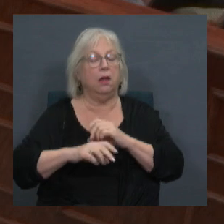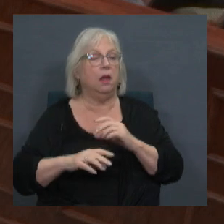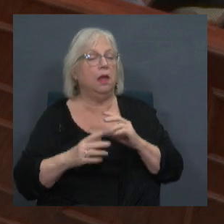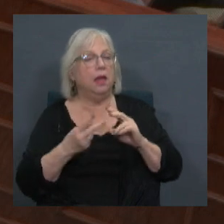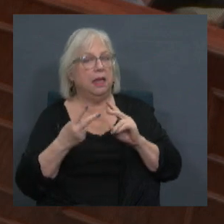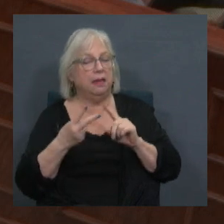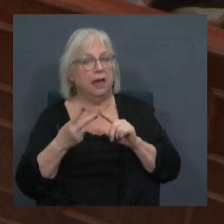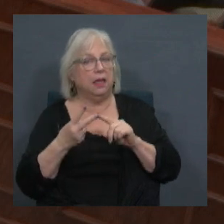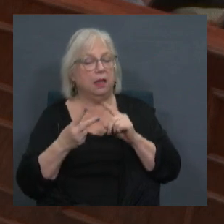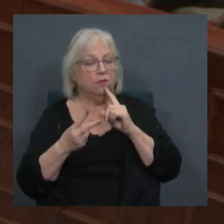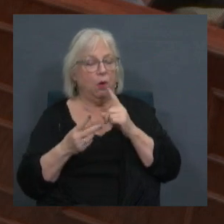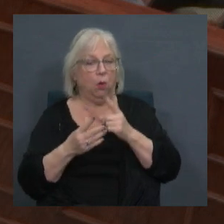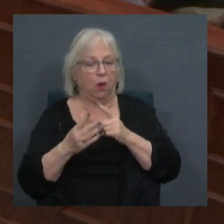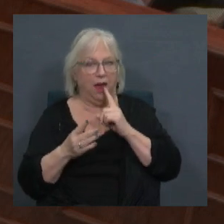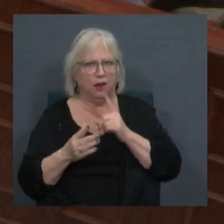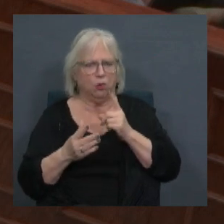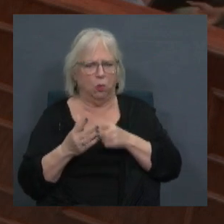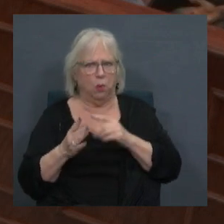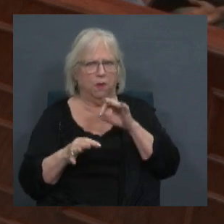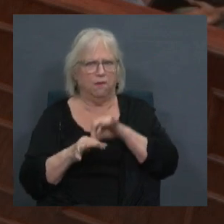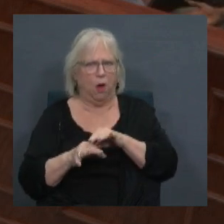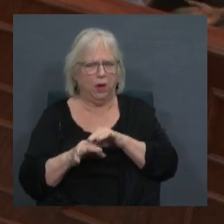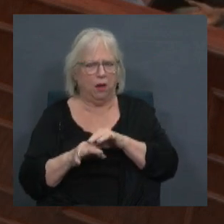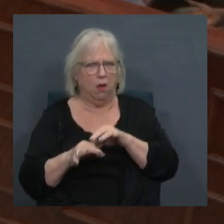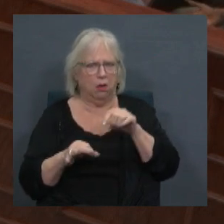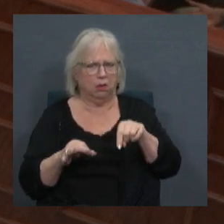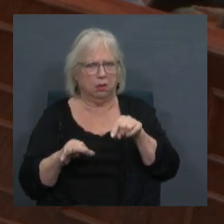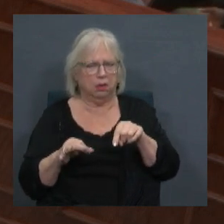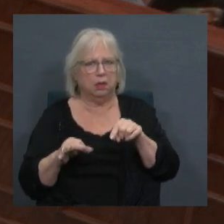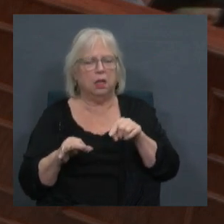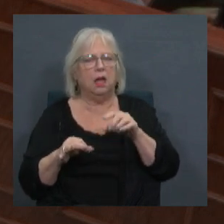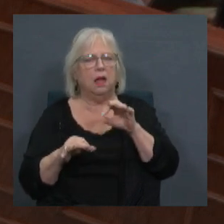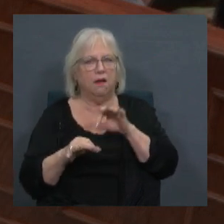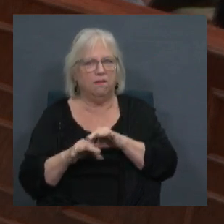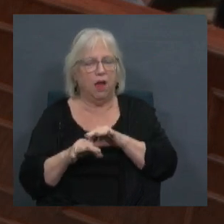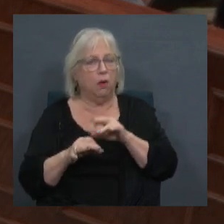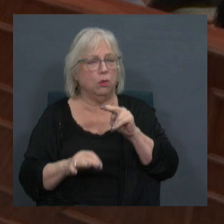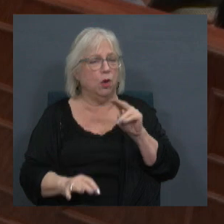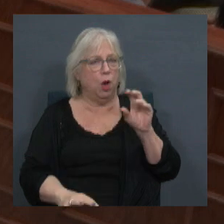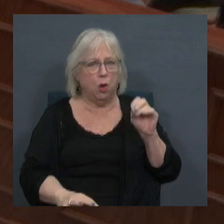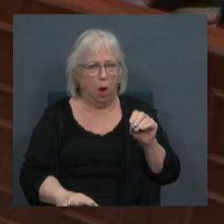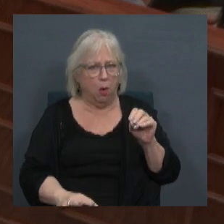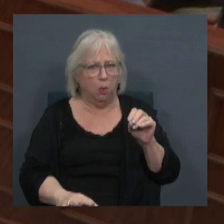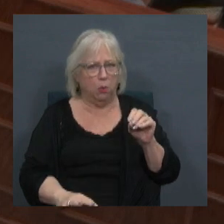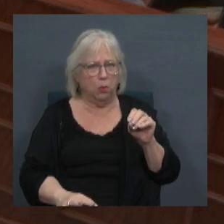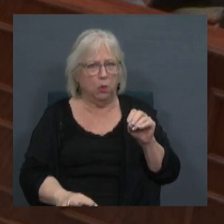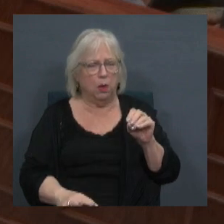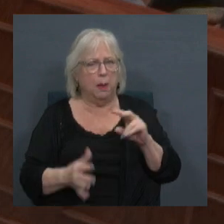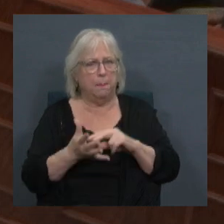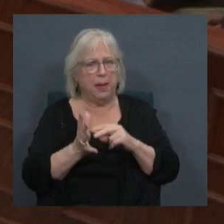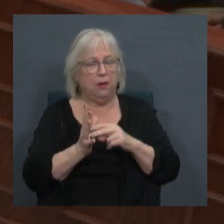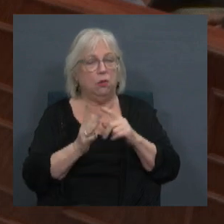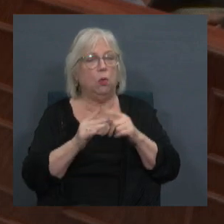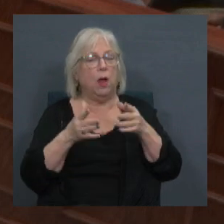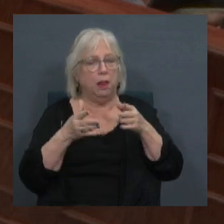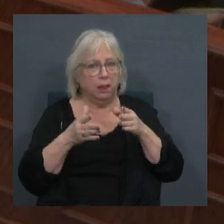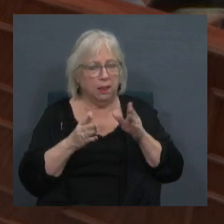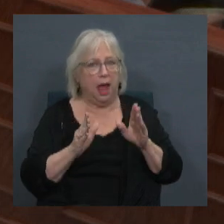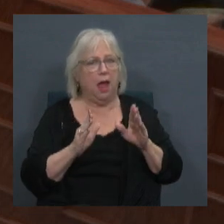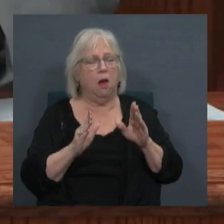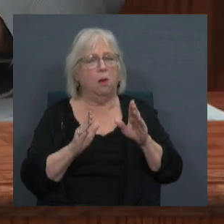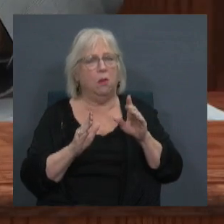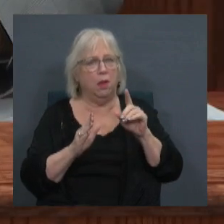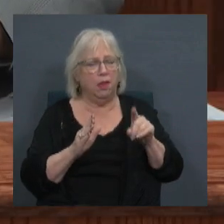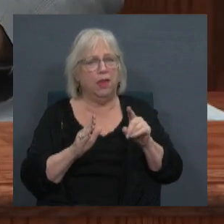for the actual, what we're voting on, a vote no is to allow for this